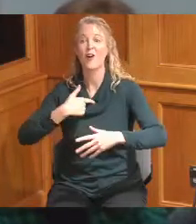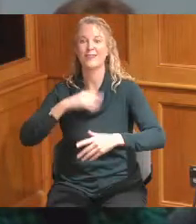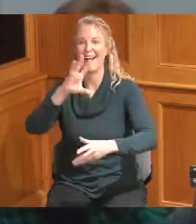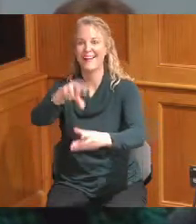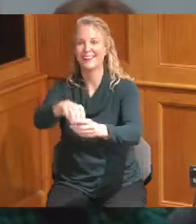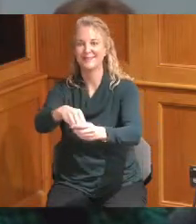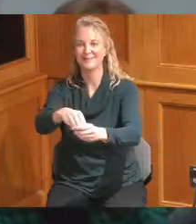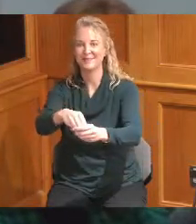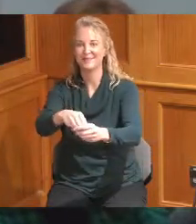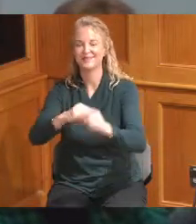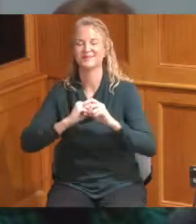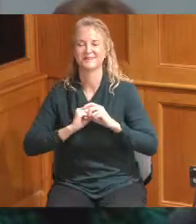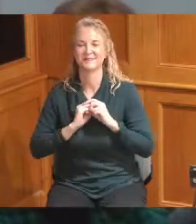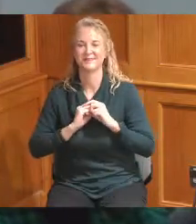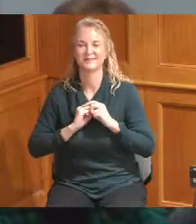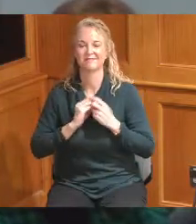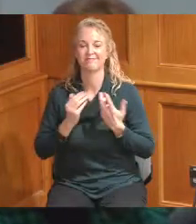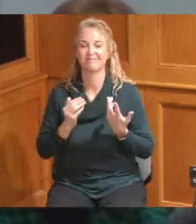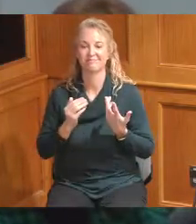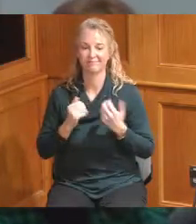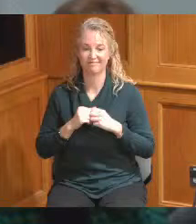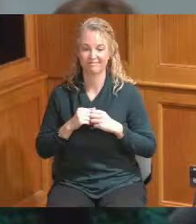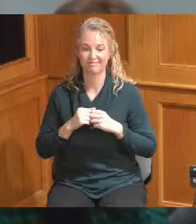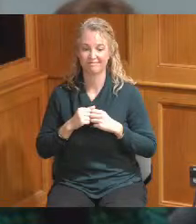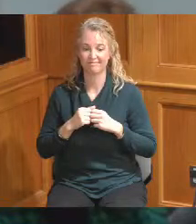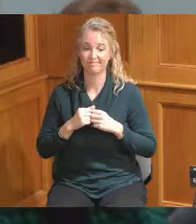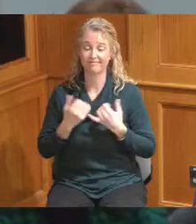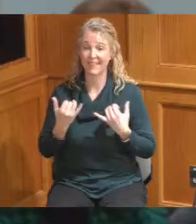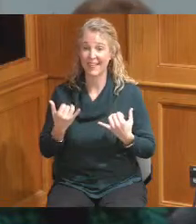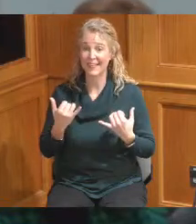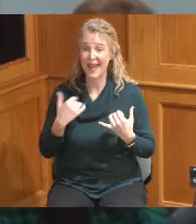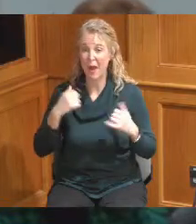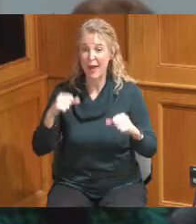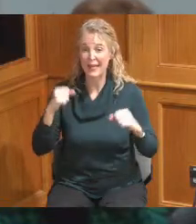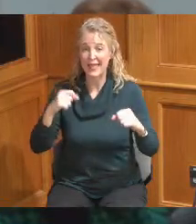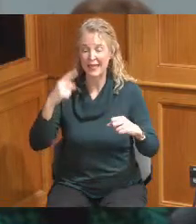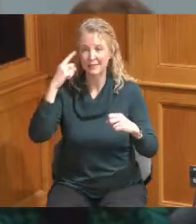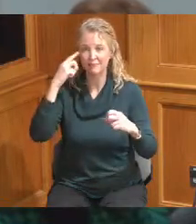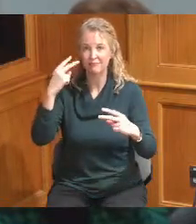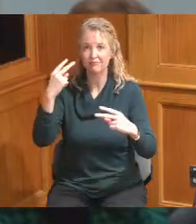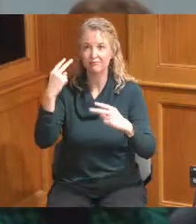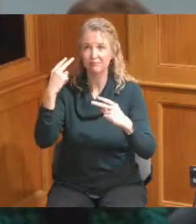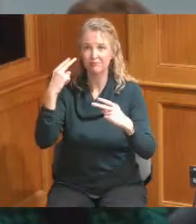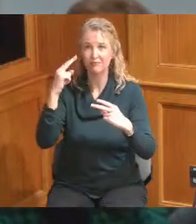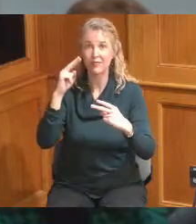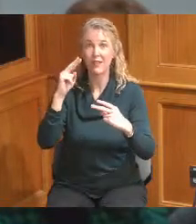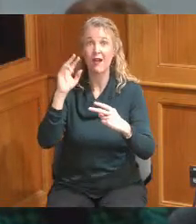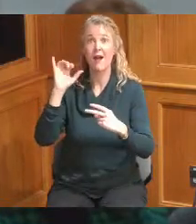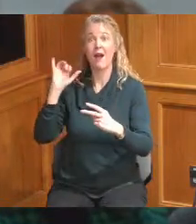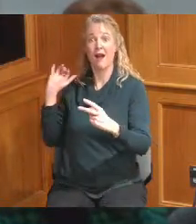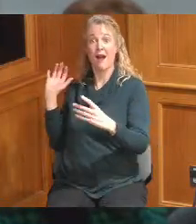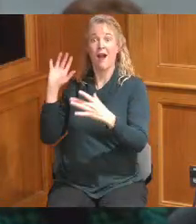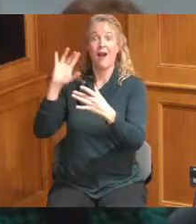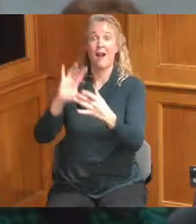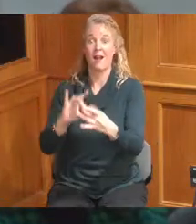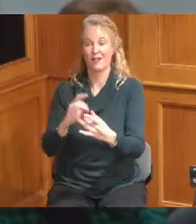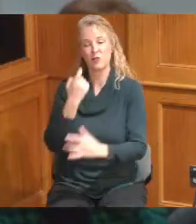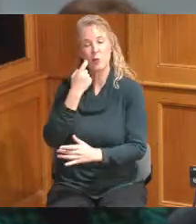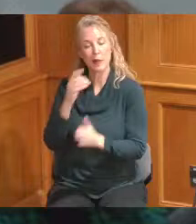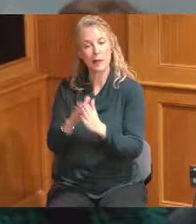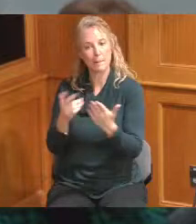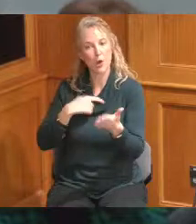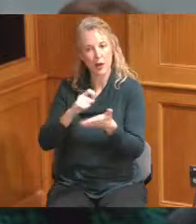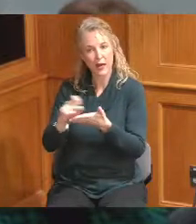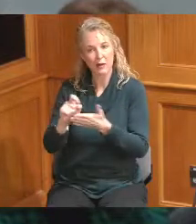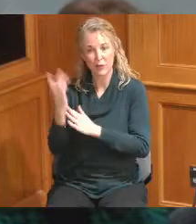there's nothing better than being able to reach back and teach. And that's why I wrote a book such